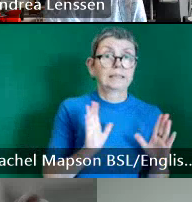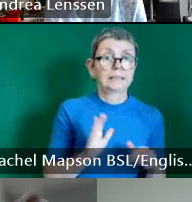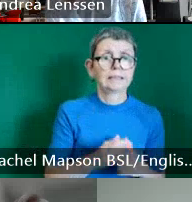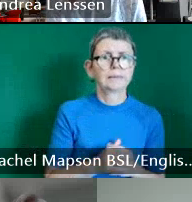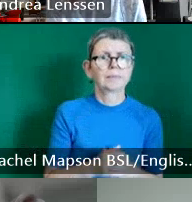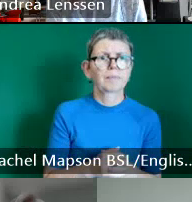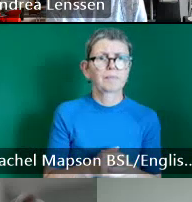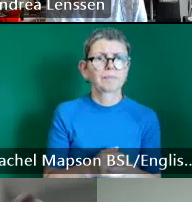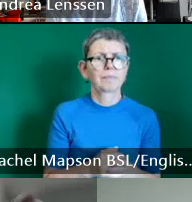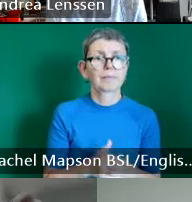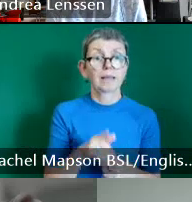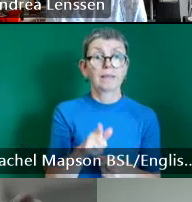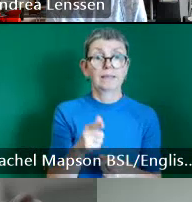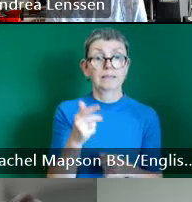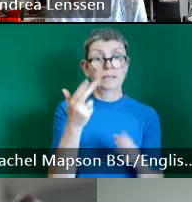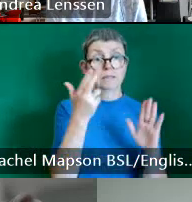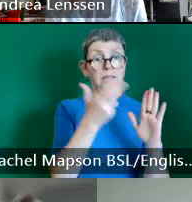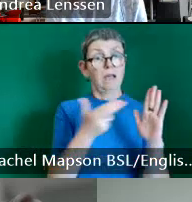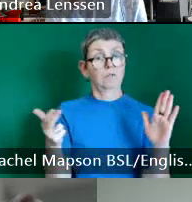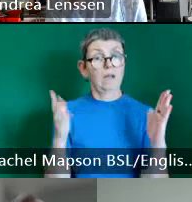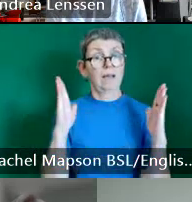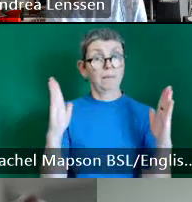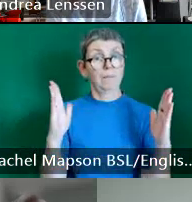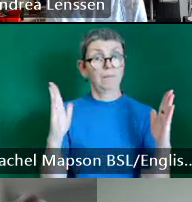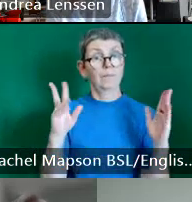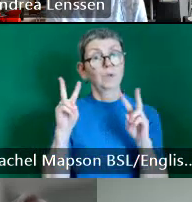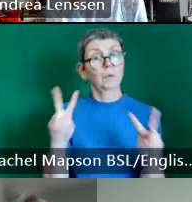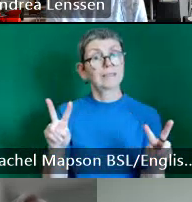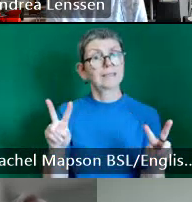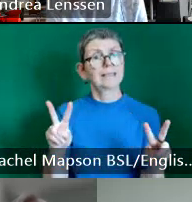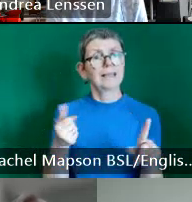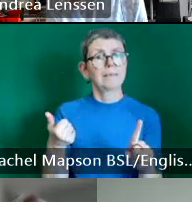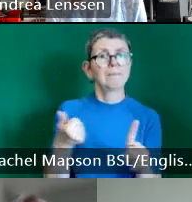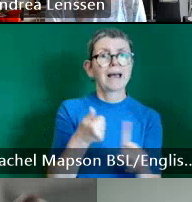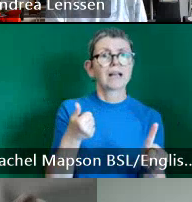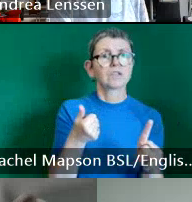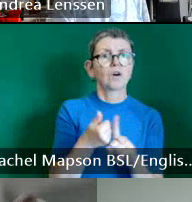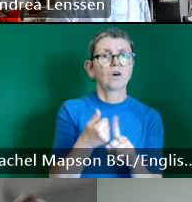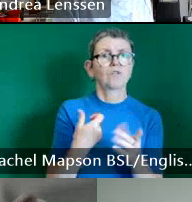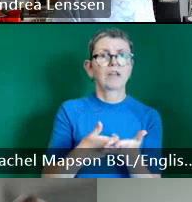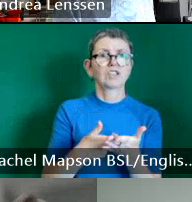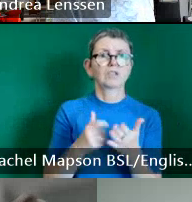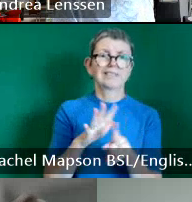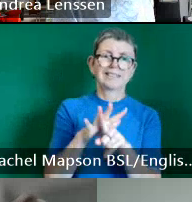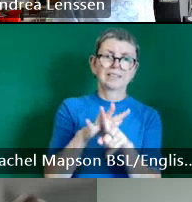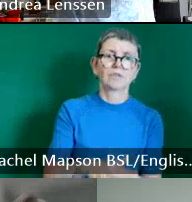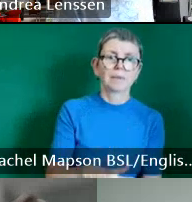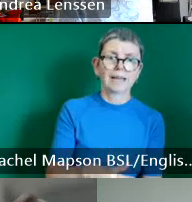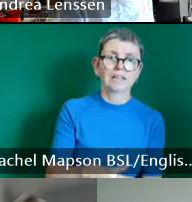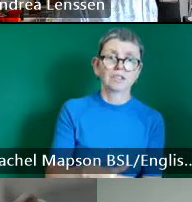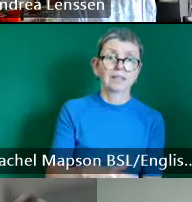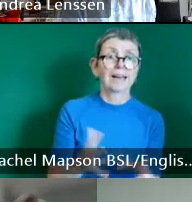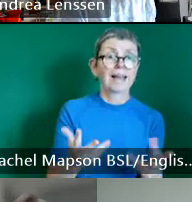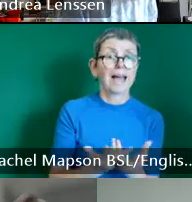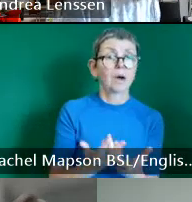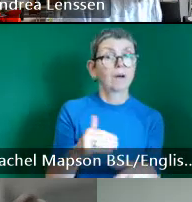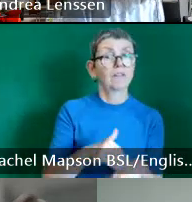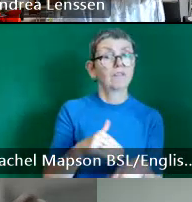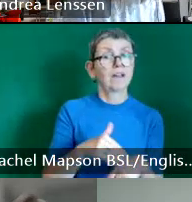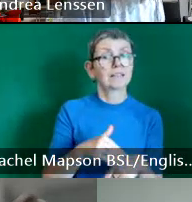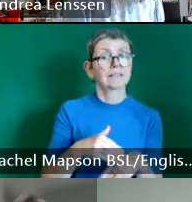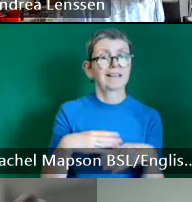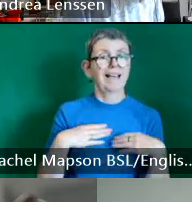graph shows the impact of racial discrimination and how it can lead to poor health outcomes. It kind of